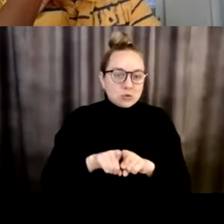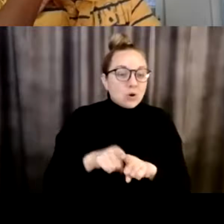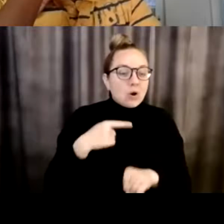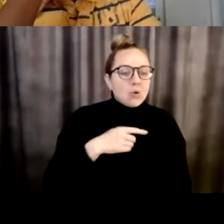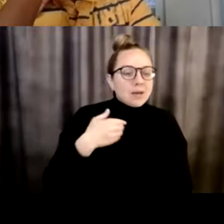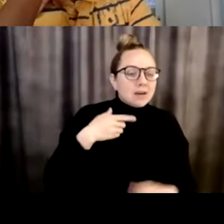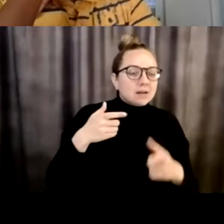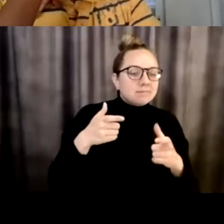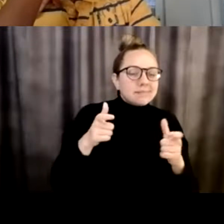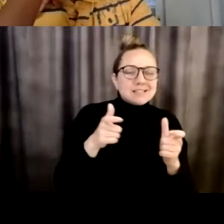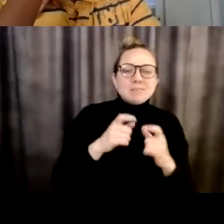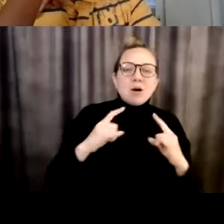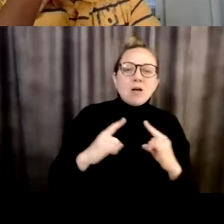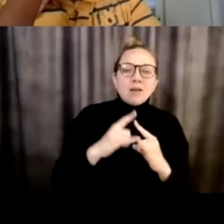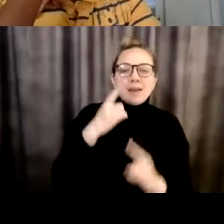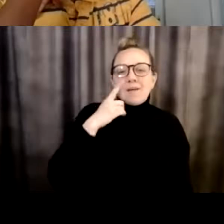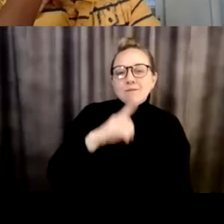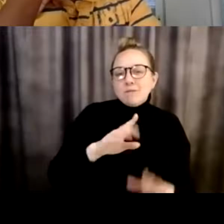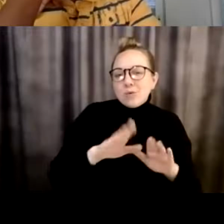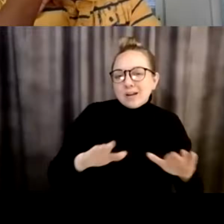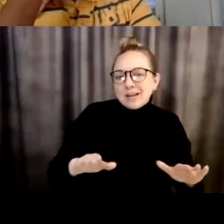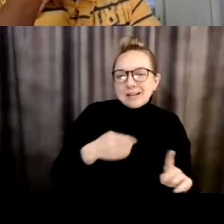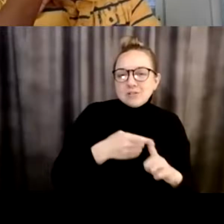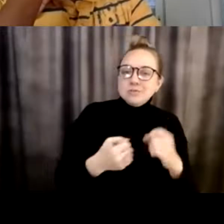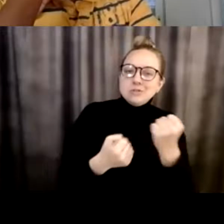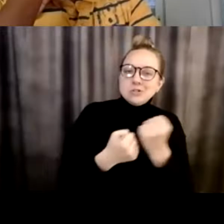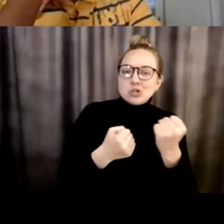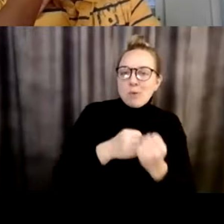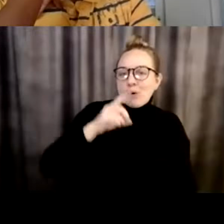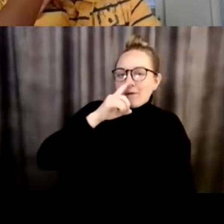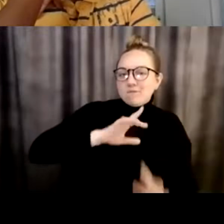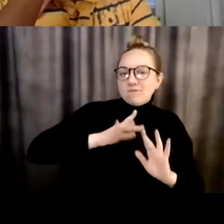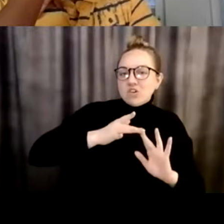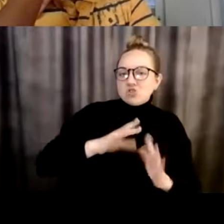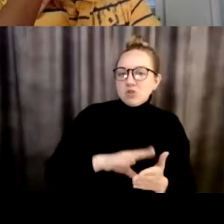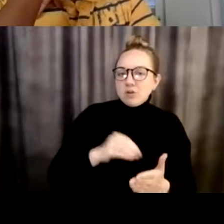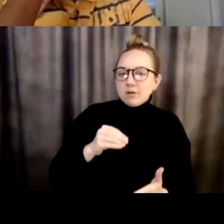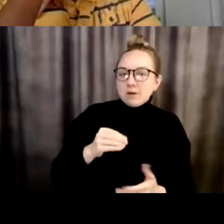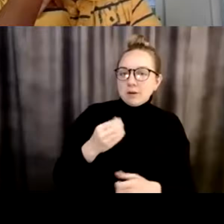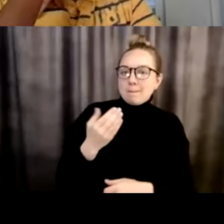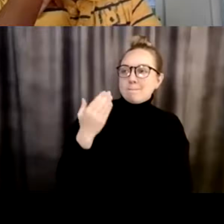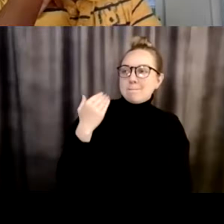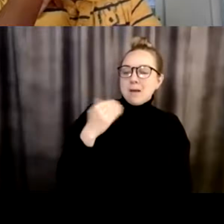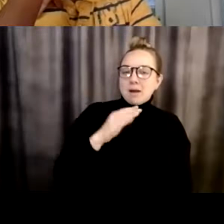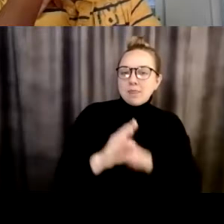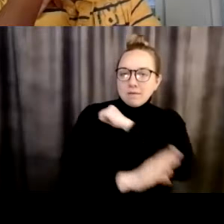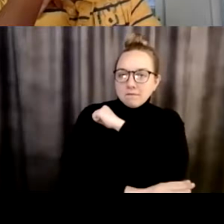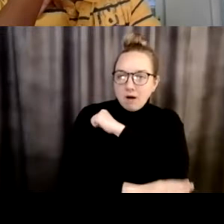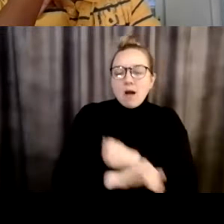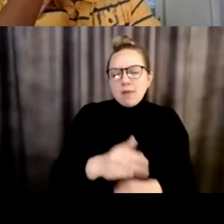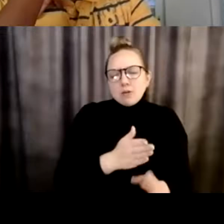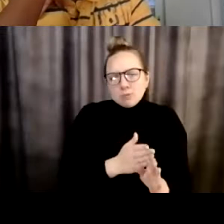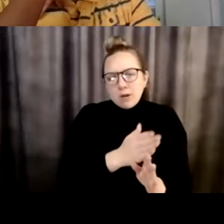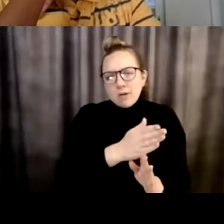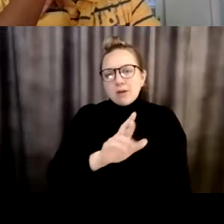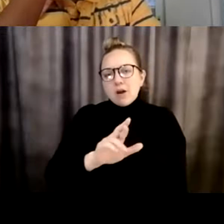camp for children with to support virtual learning back in the fall, and that those were primarily RCSD students,